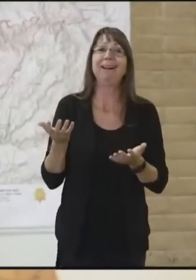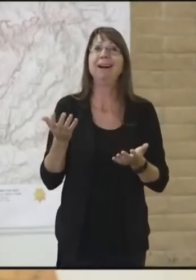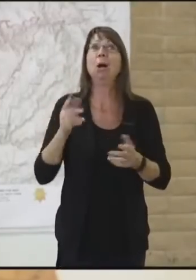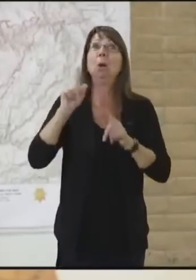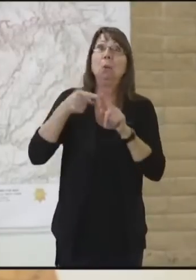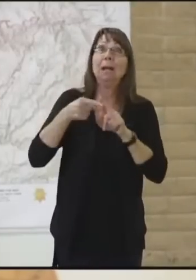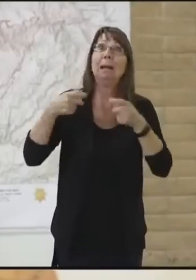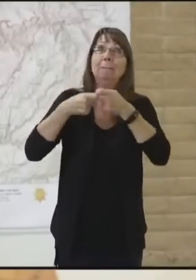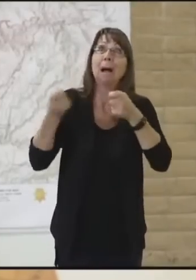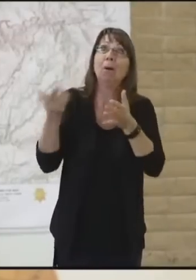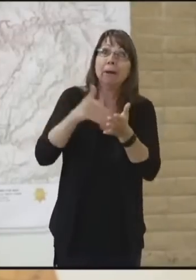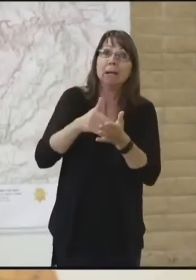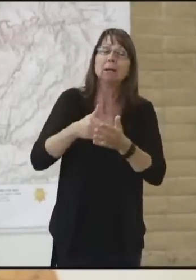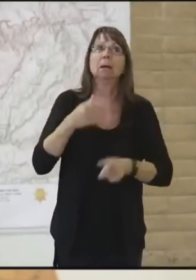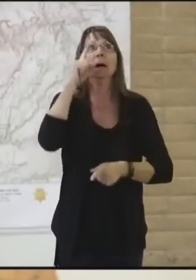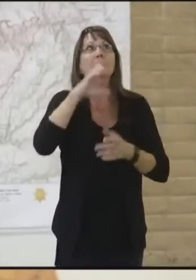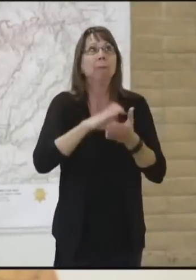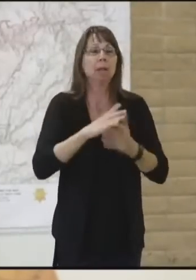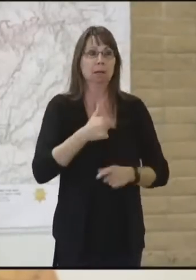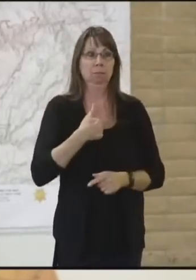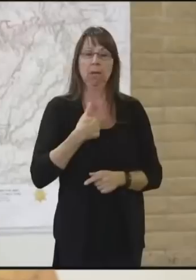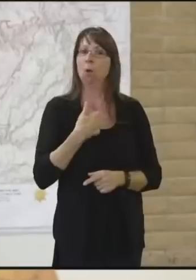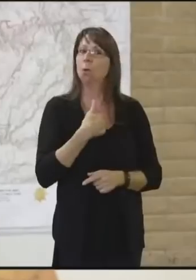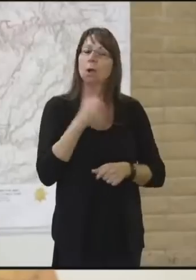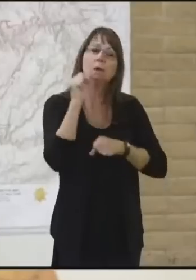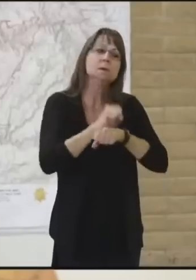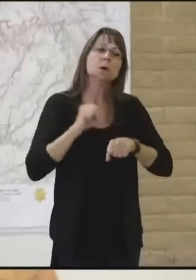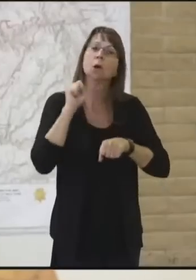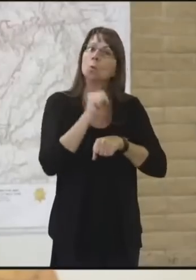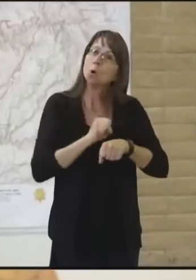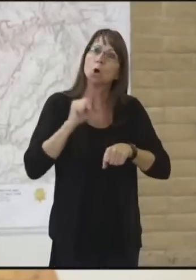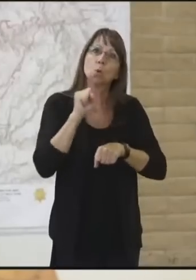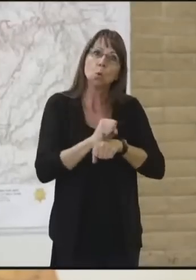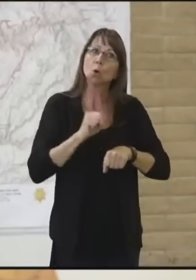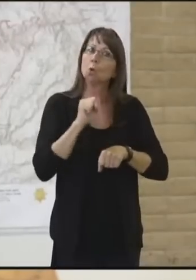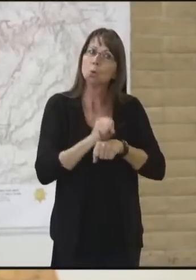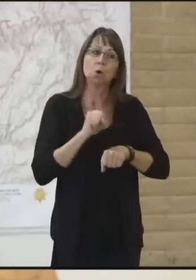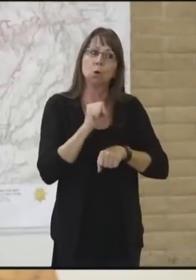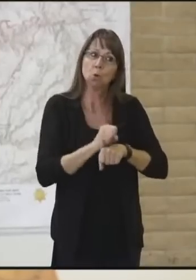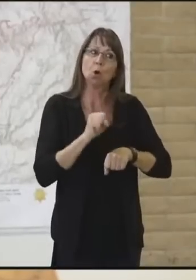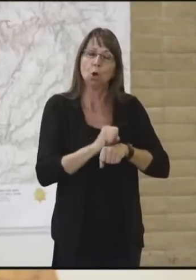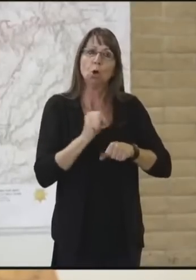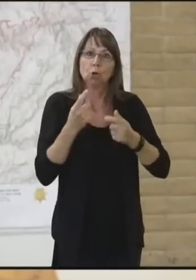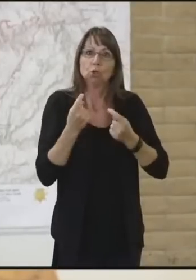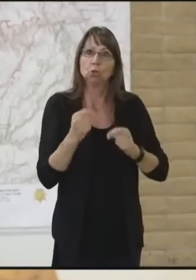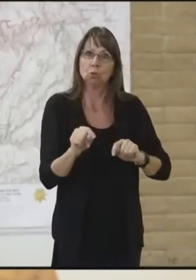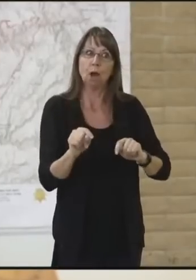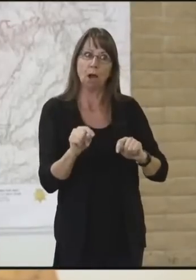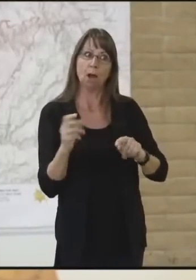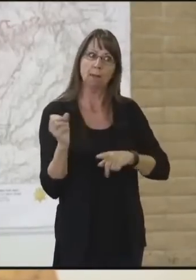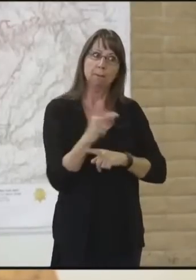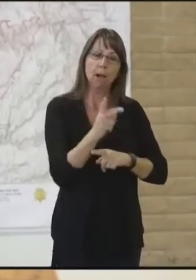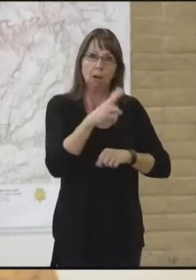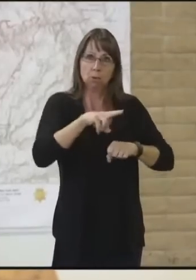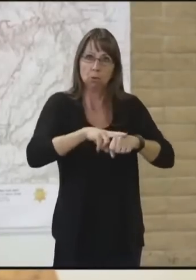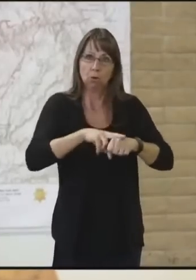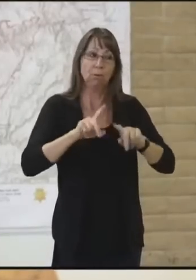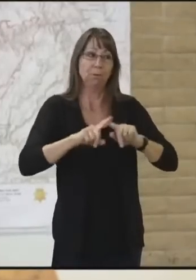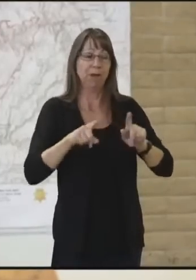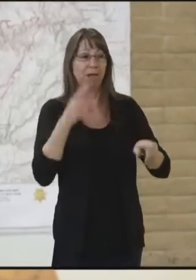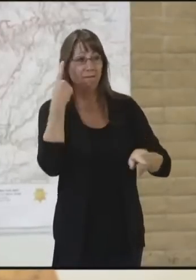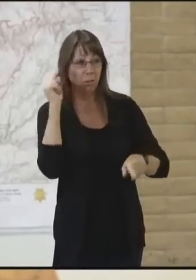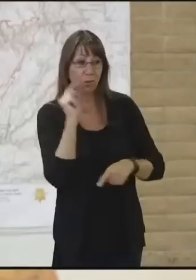tails off to mitigate this emergency so we can get some normalcy back into these communities. But for those of you outside of the impact